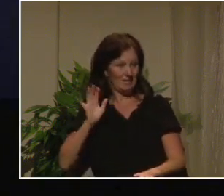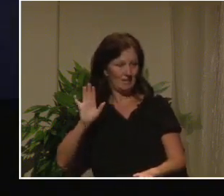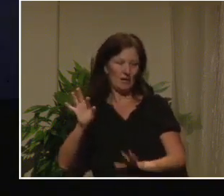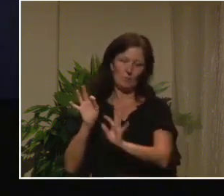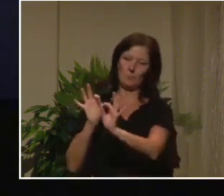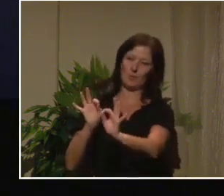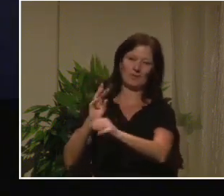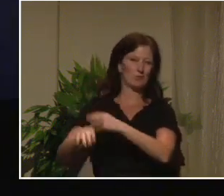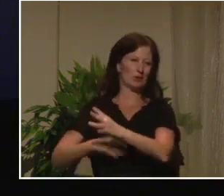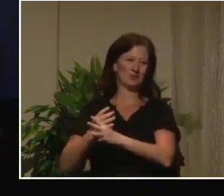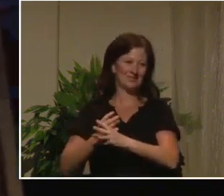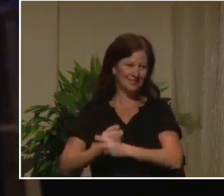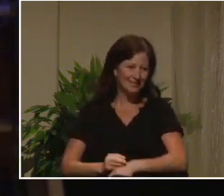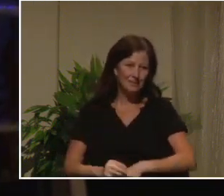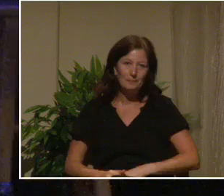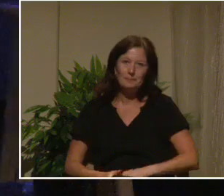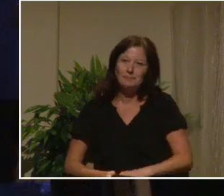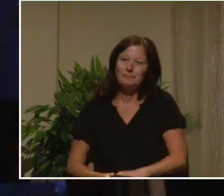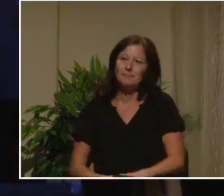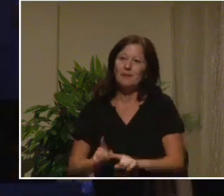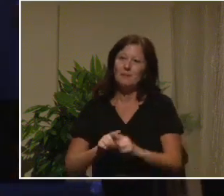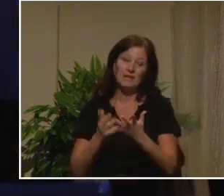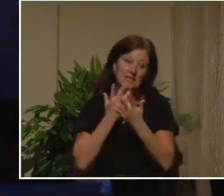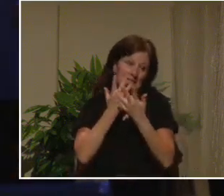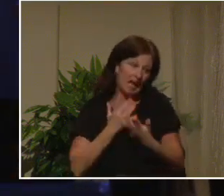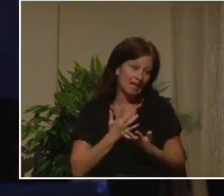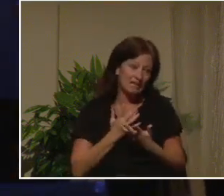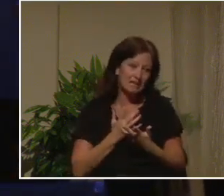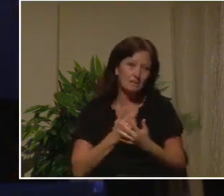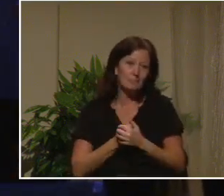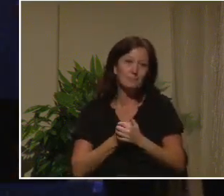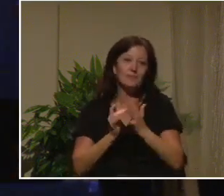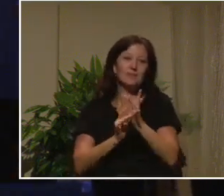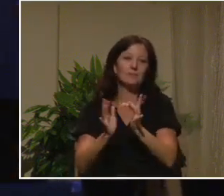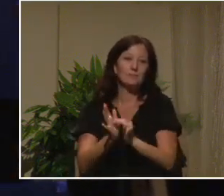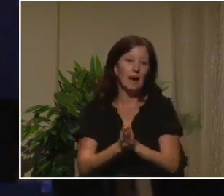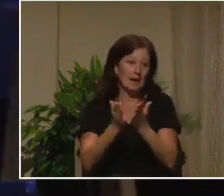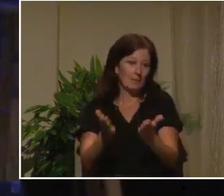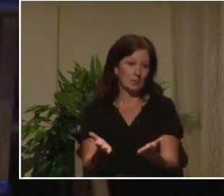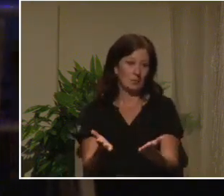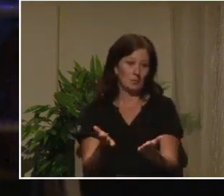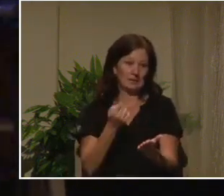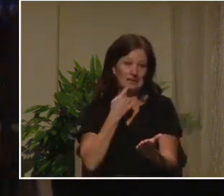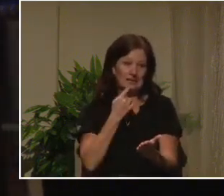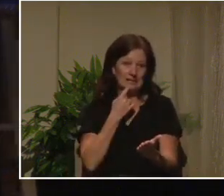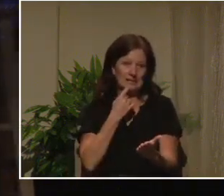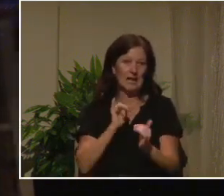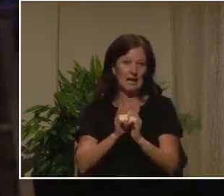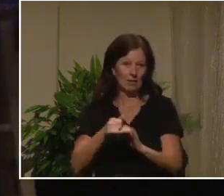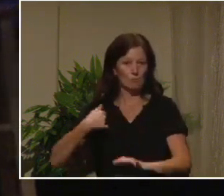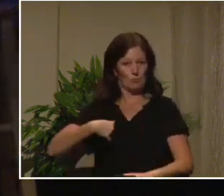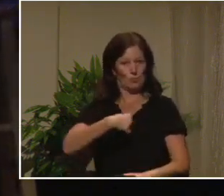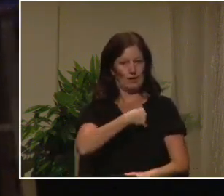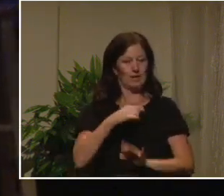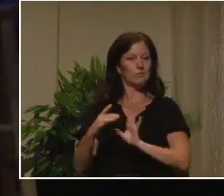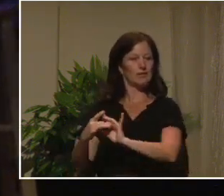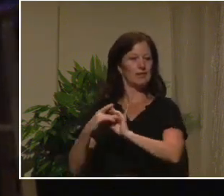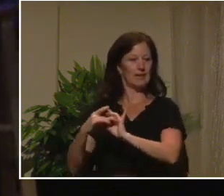But unfortunately, this is, the Bible says, how we relate to God.